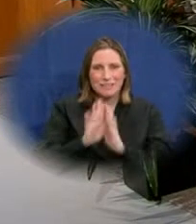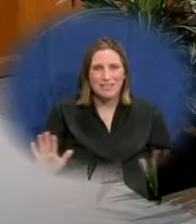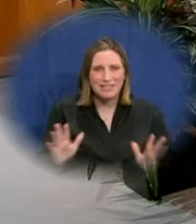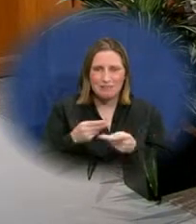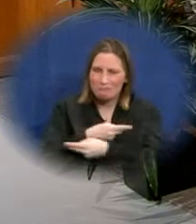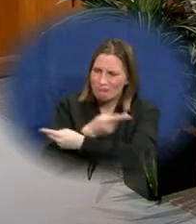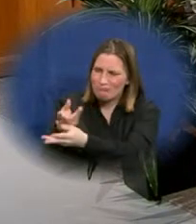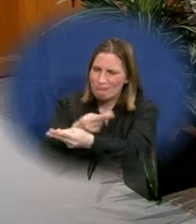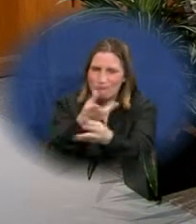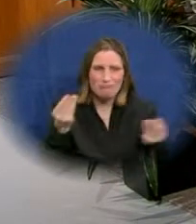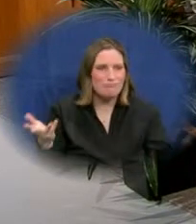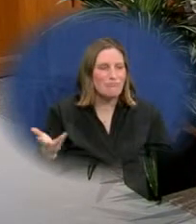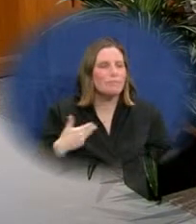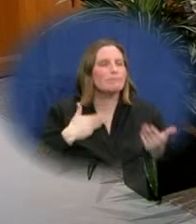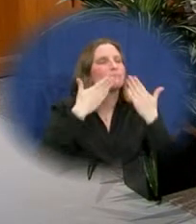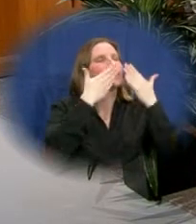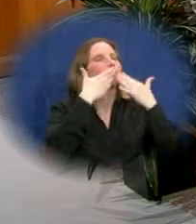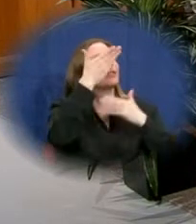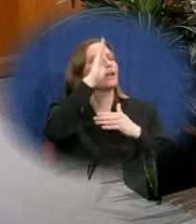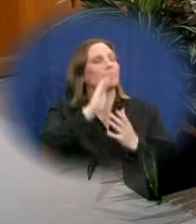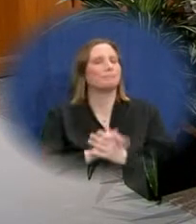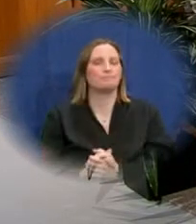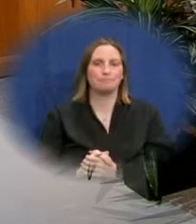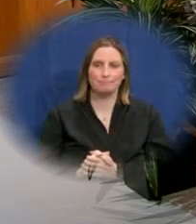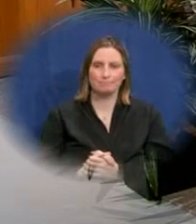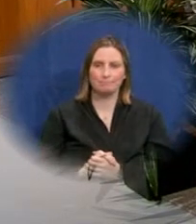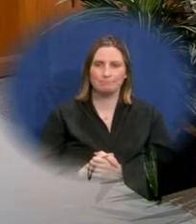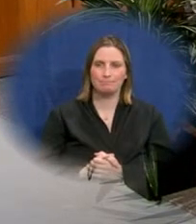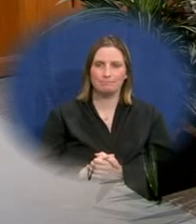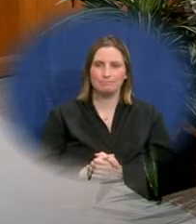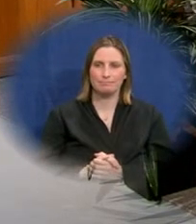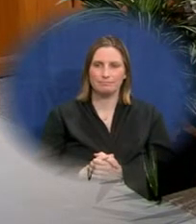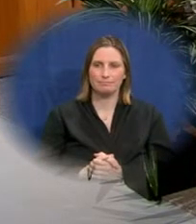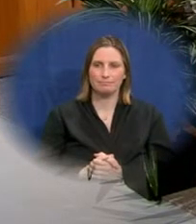others. Thanks be to God.